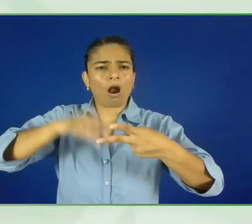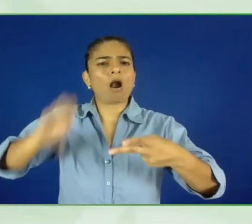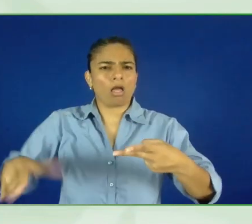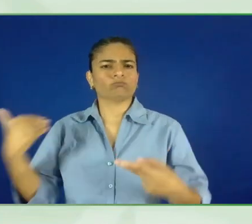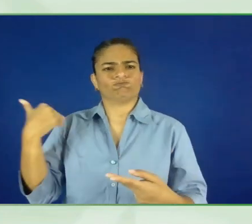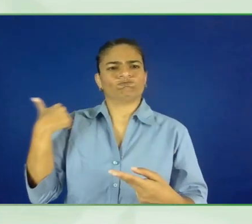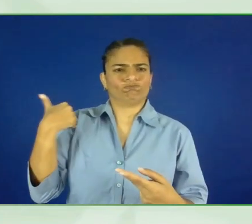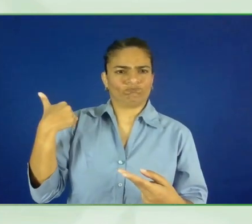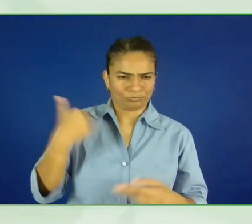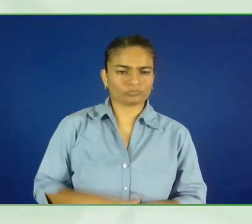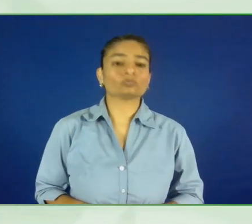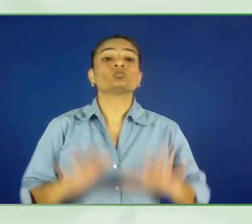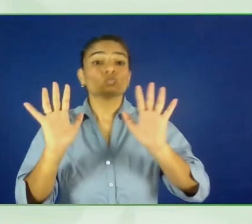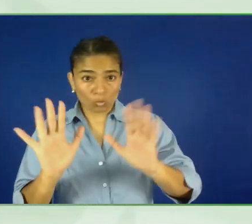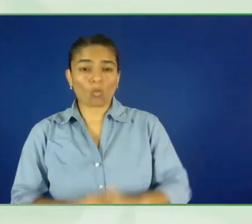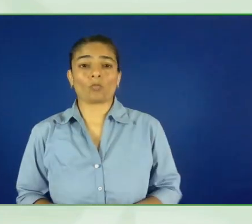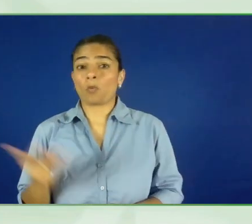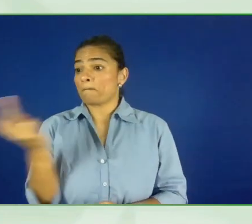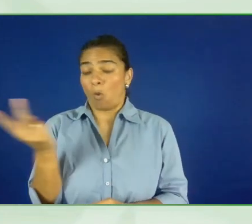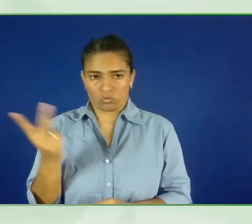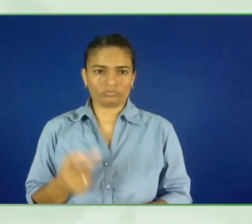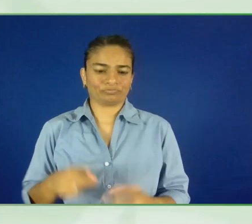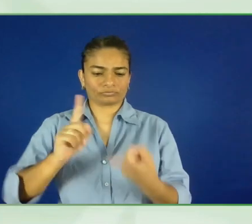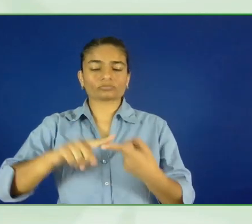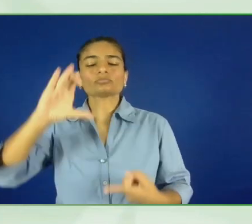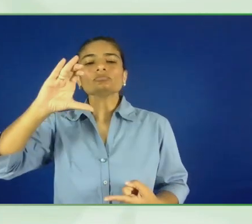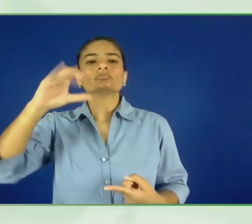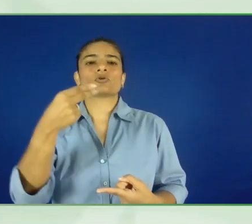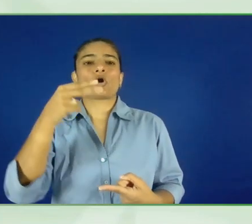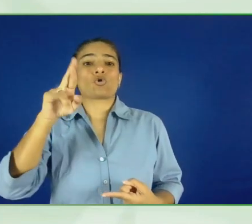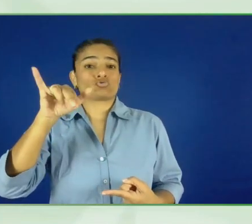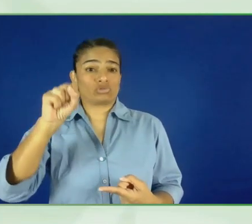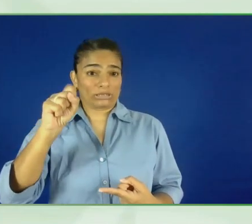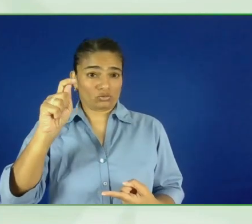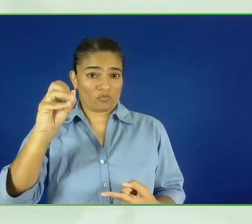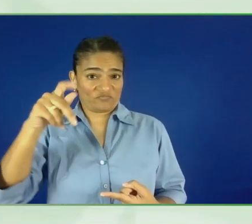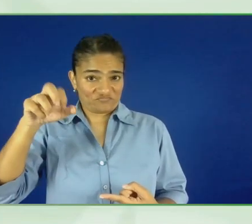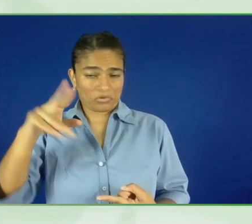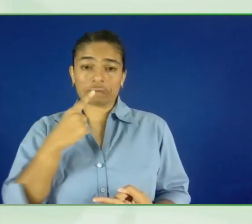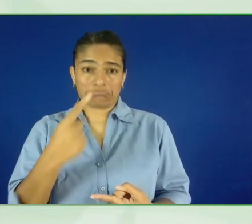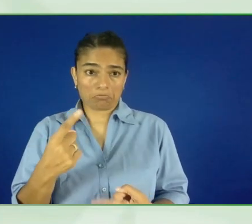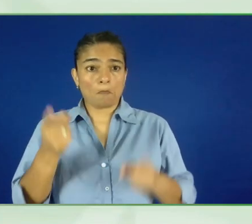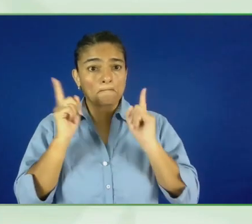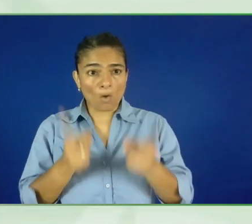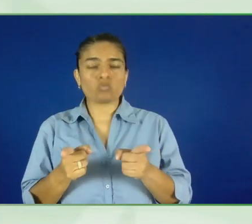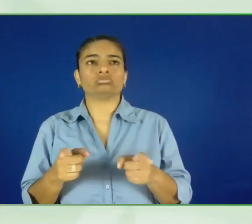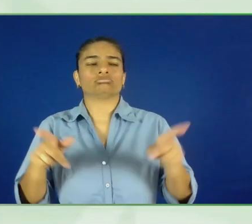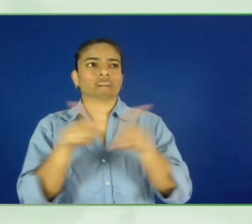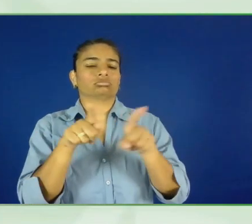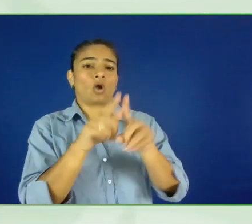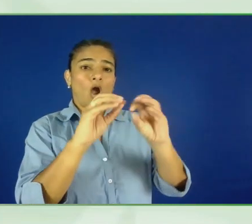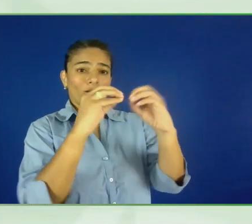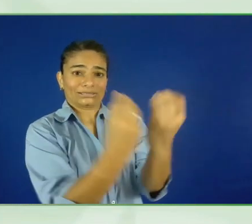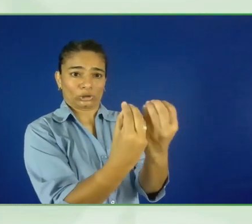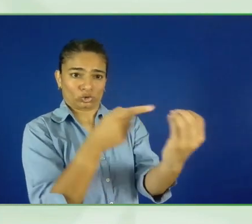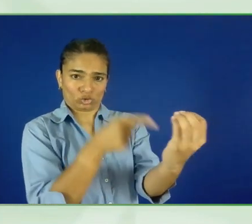said about, it has to be on the right level within the organization that the decisions are made. I completely